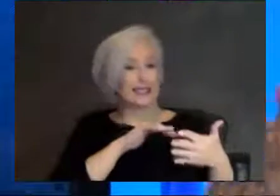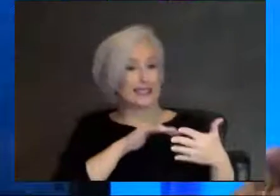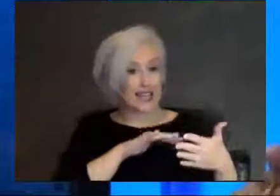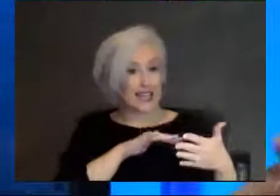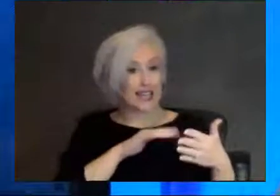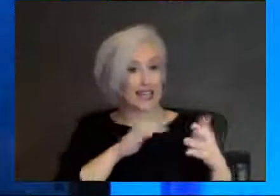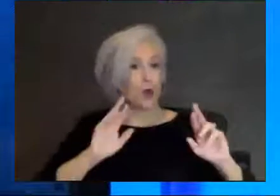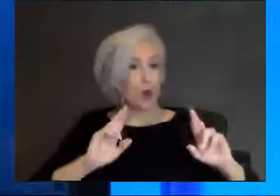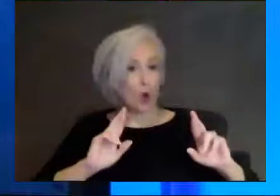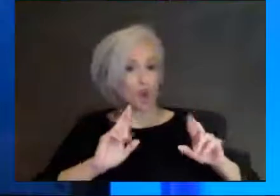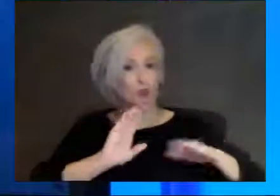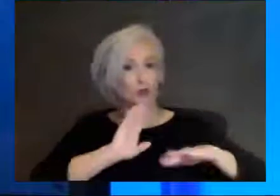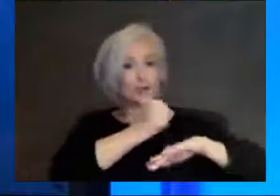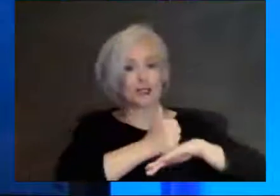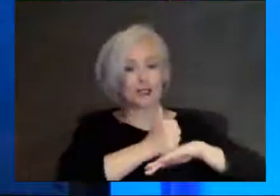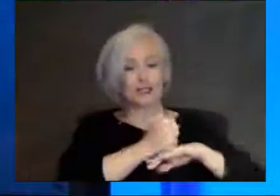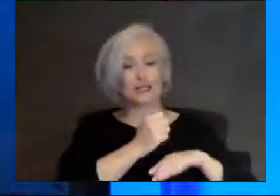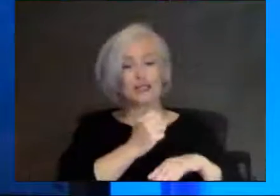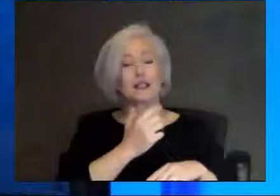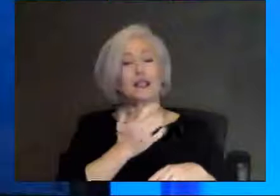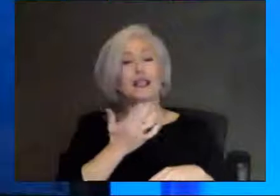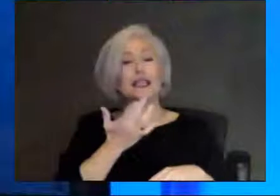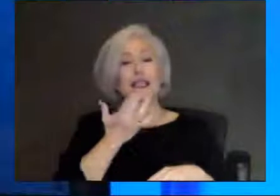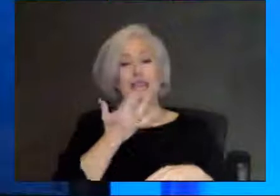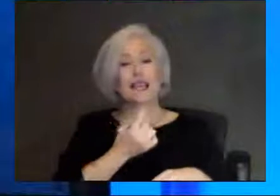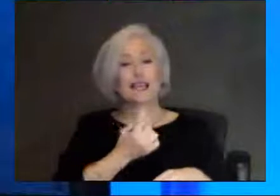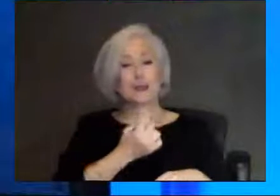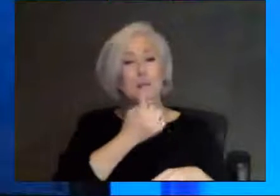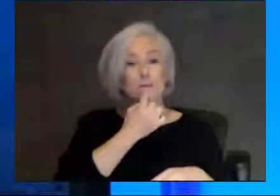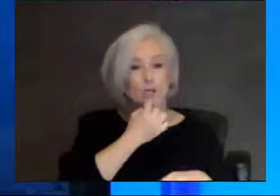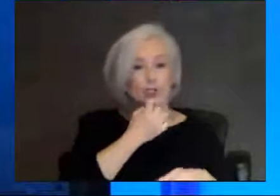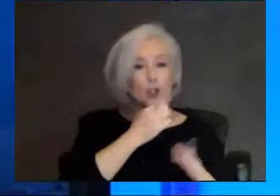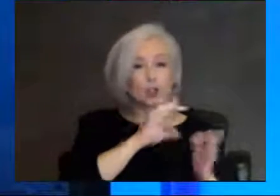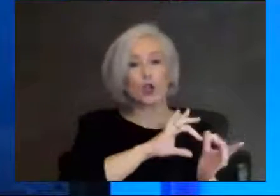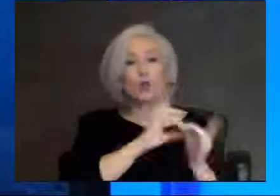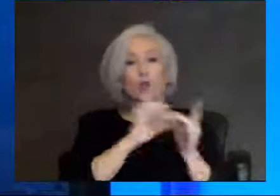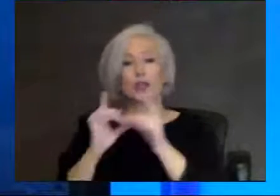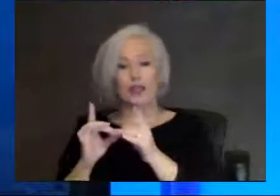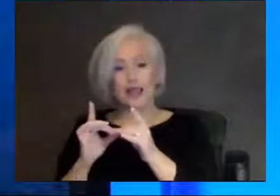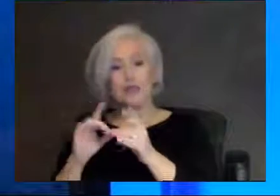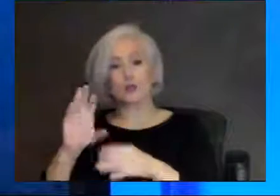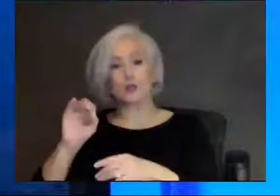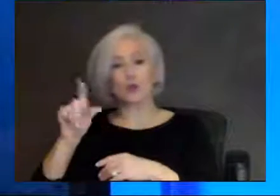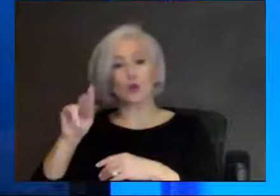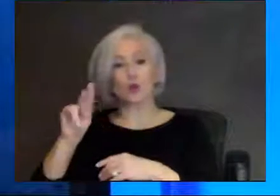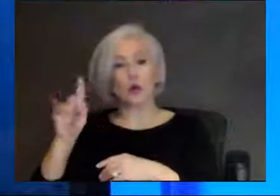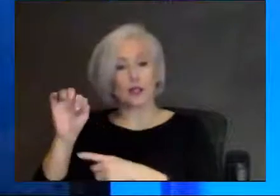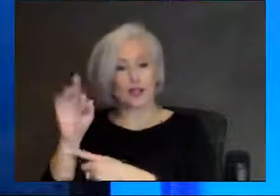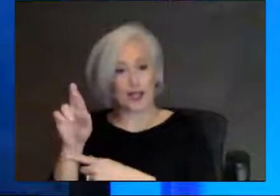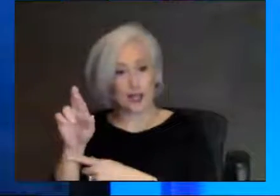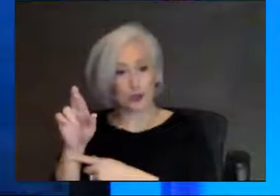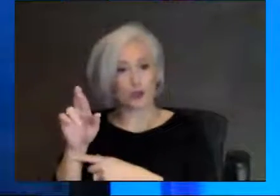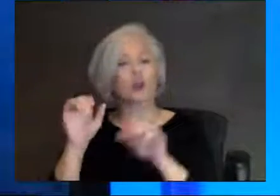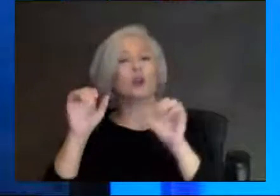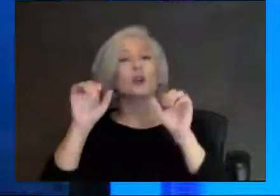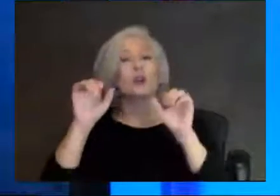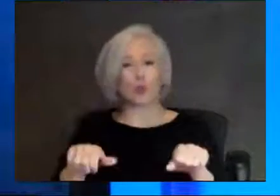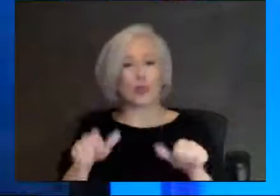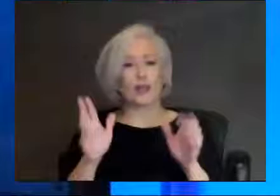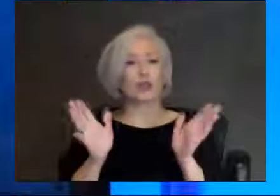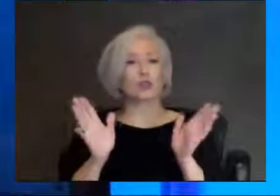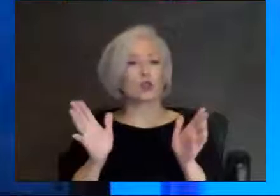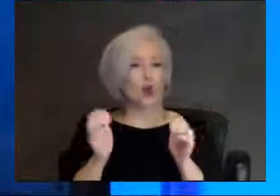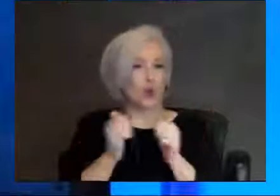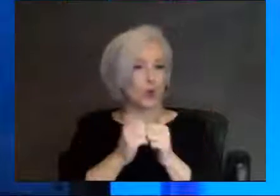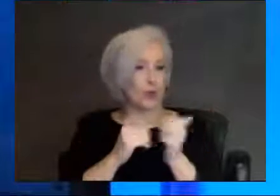has associated with particular type of colon cancer in early, what we can do is we can go talk to the doctors, your physicians,